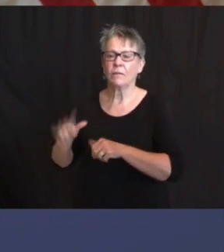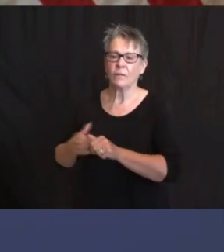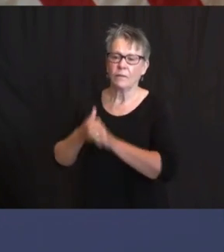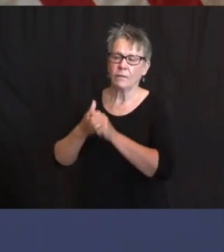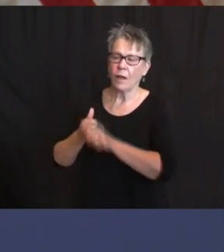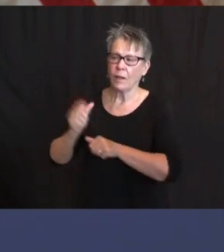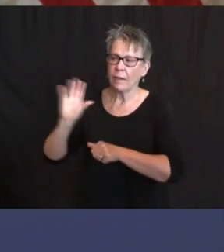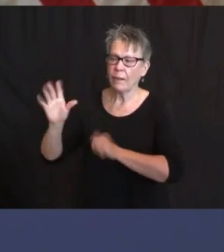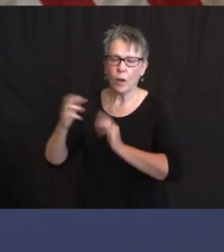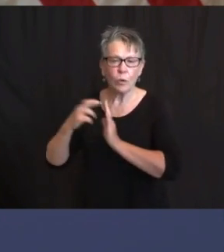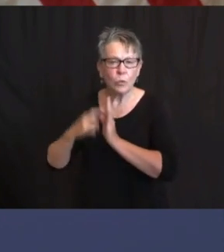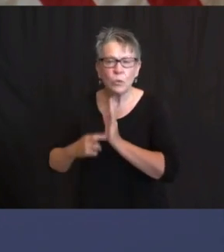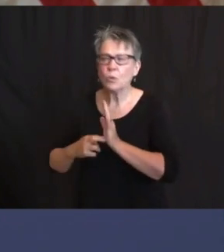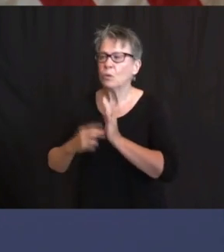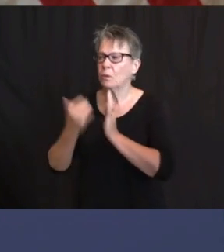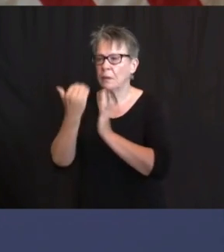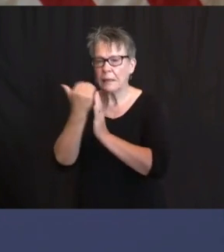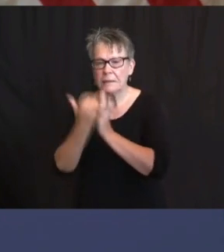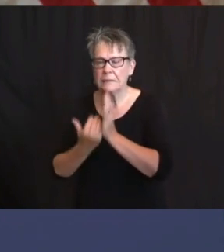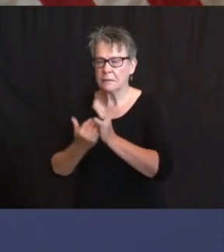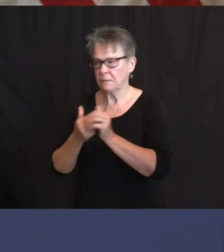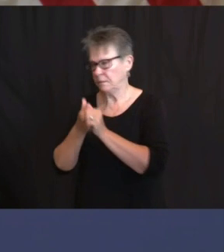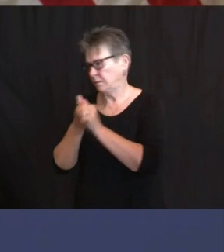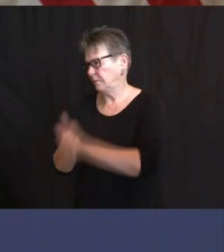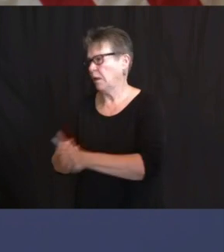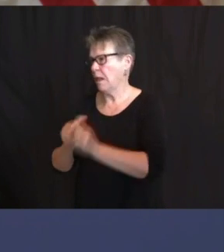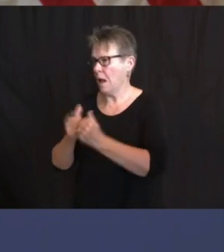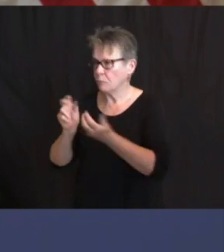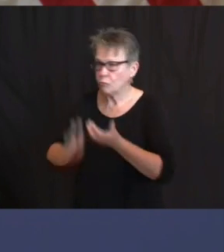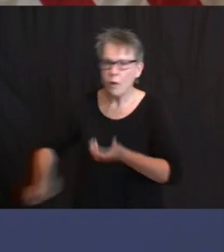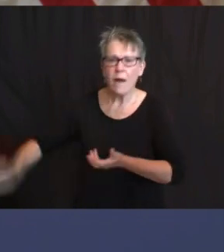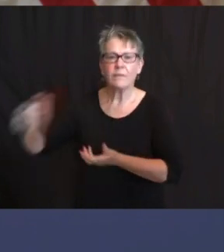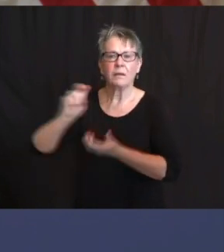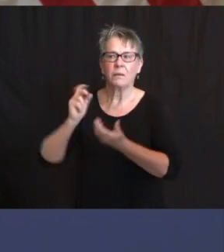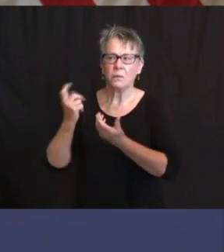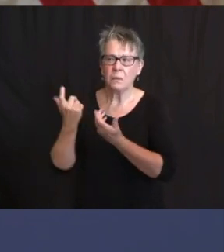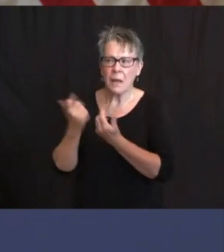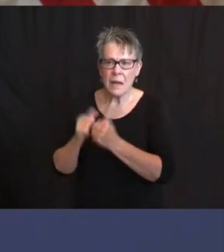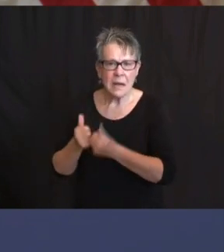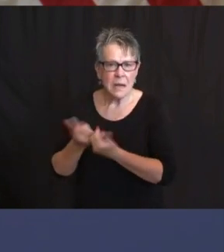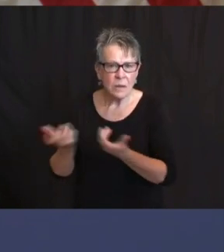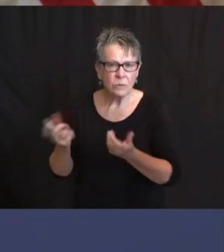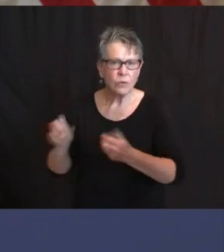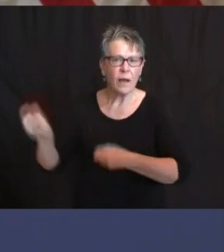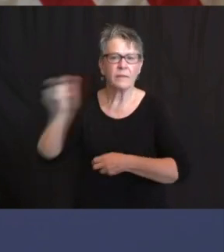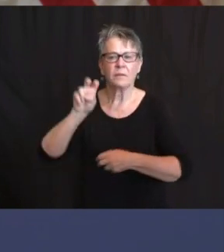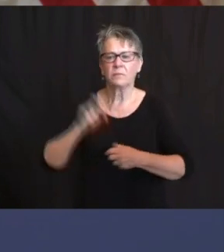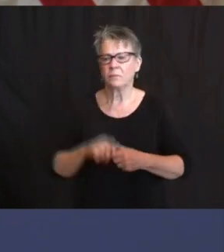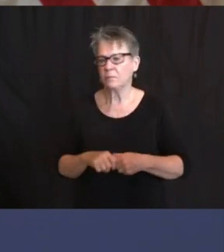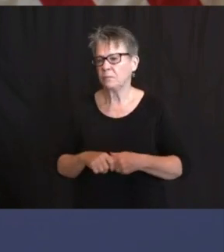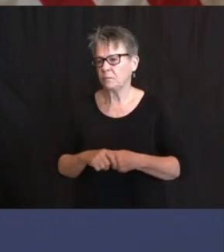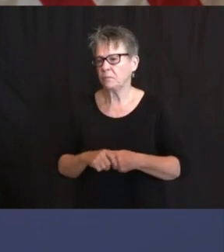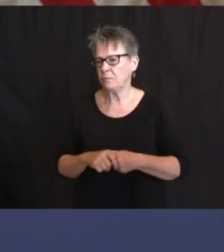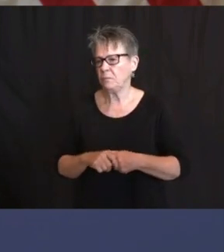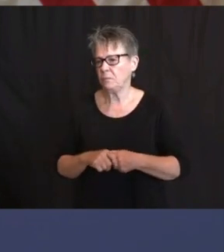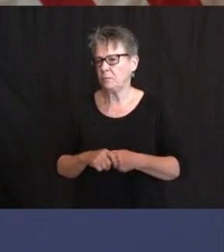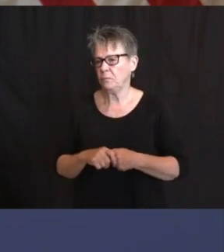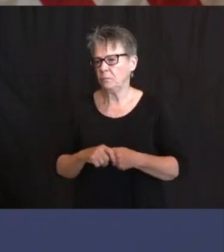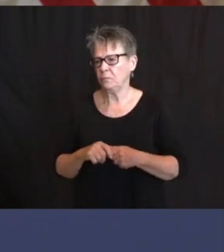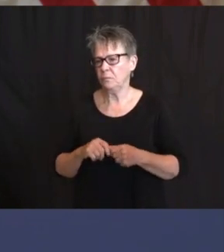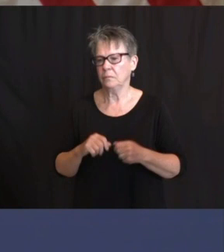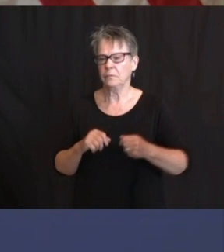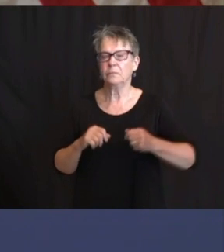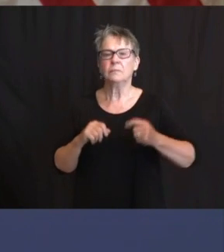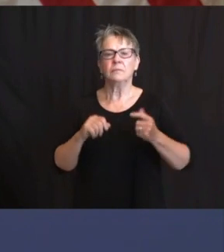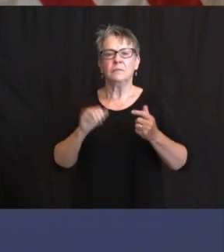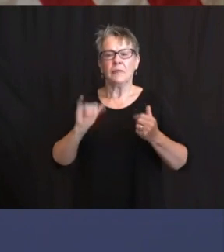our guidelines align with those for youth sports that were established earlier this week. I just want to remind people